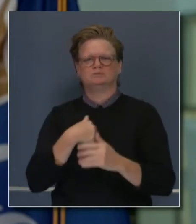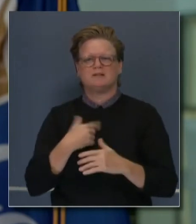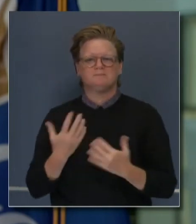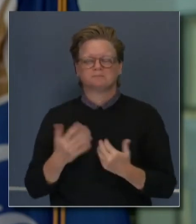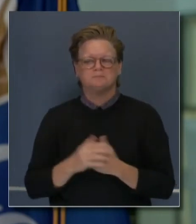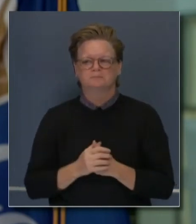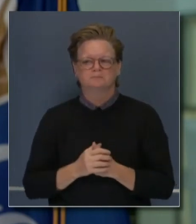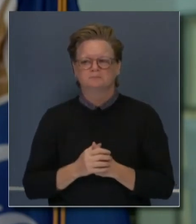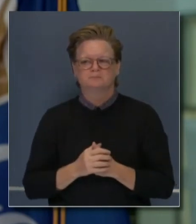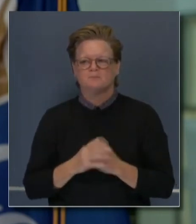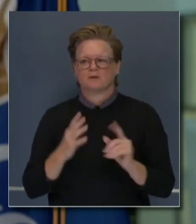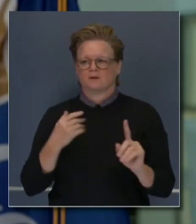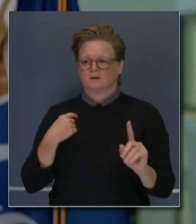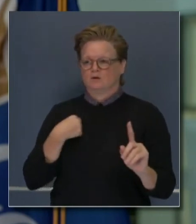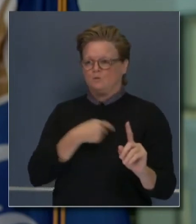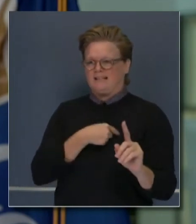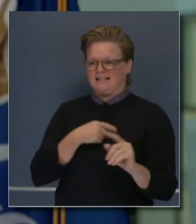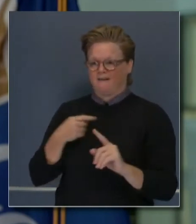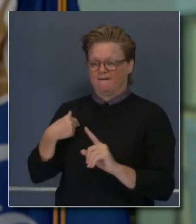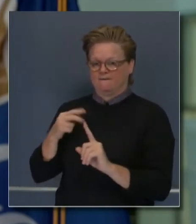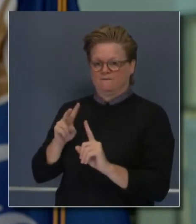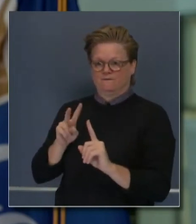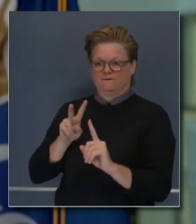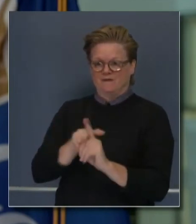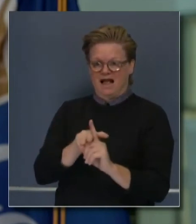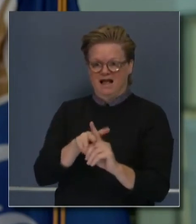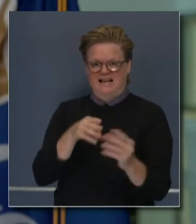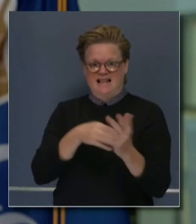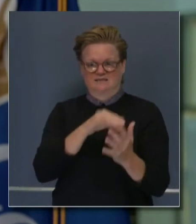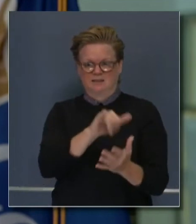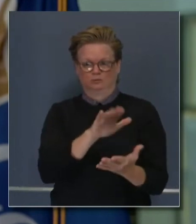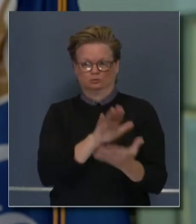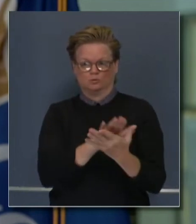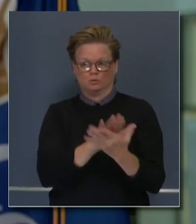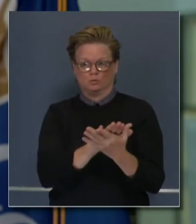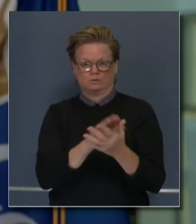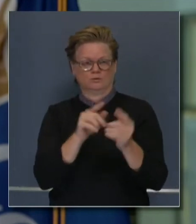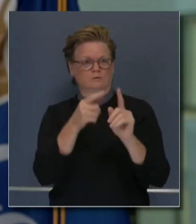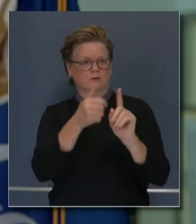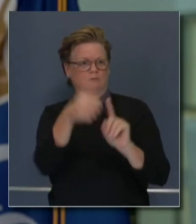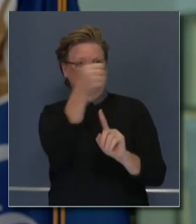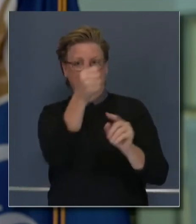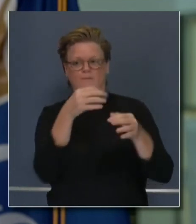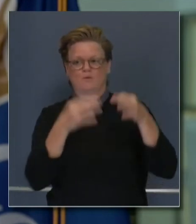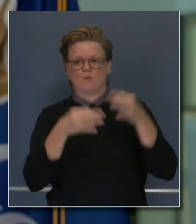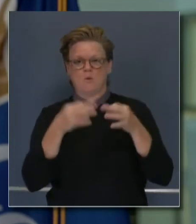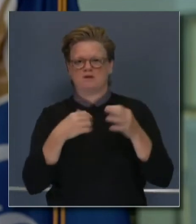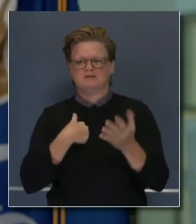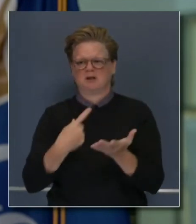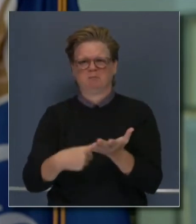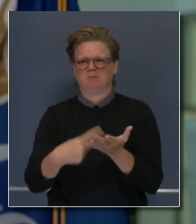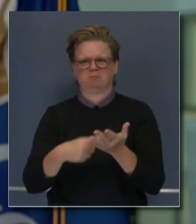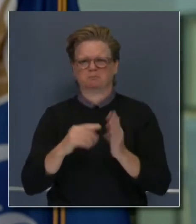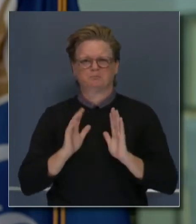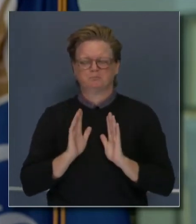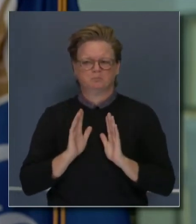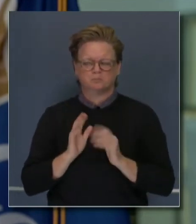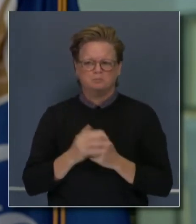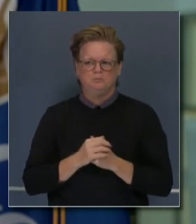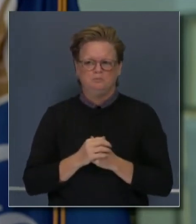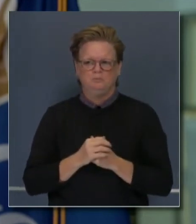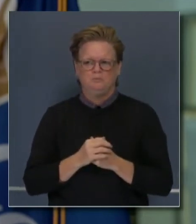why we would file a brief. But I appreciate this ongoing dialectic as it relates to those that want to move